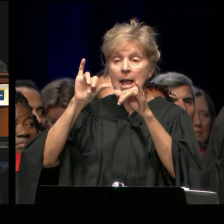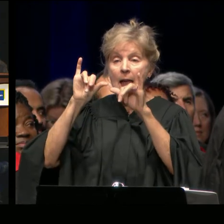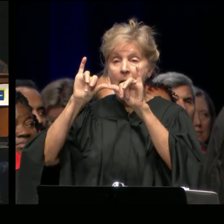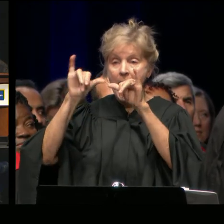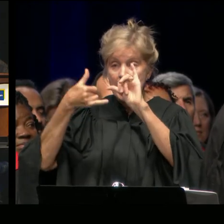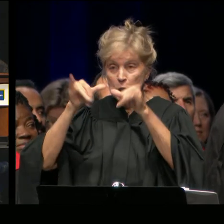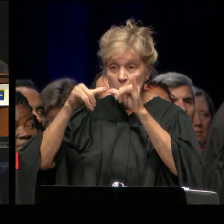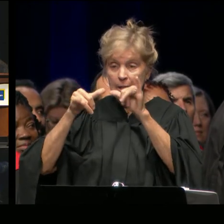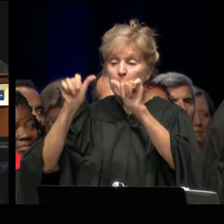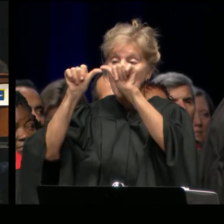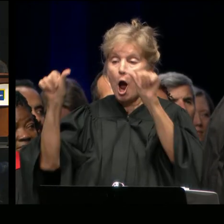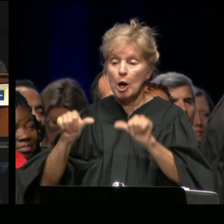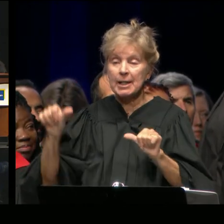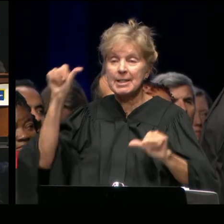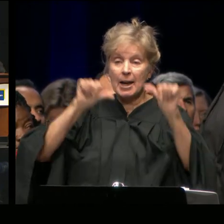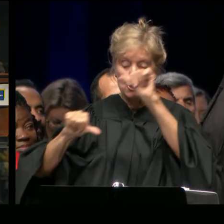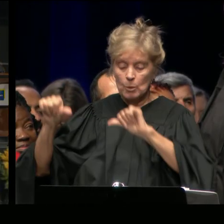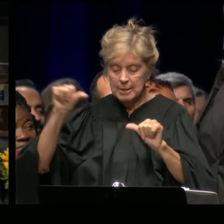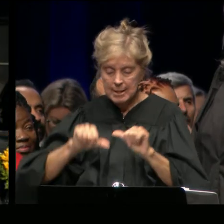Architectural Science.